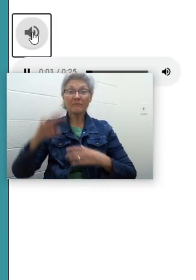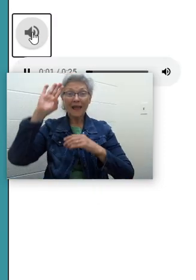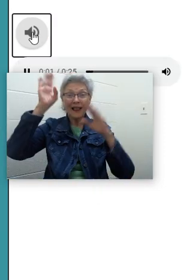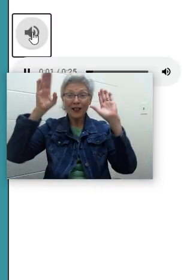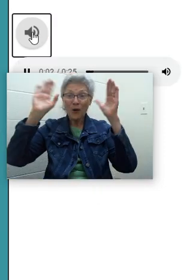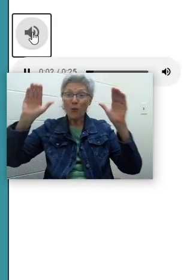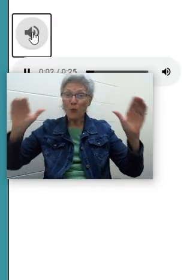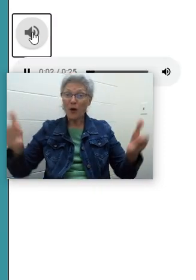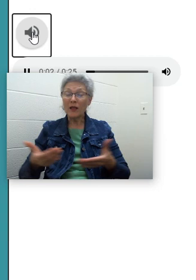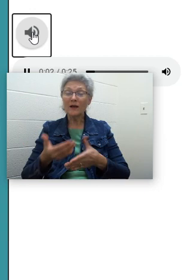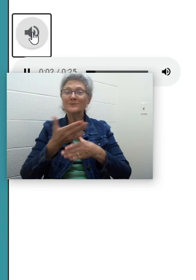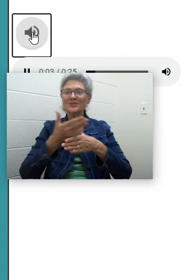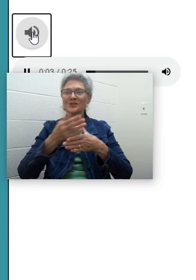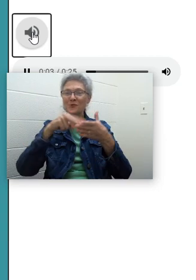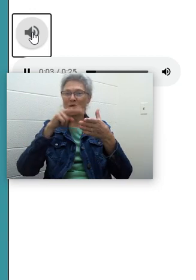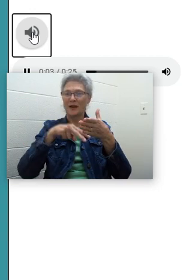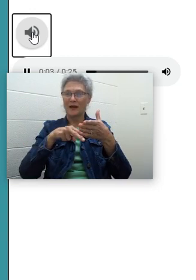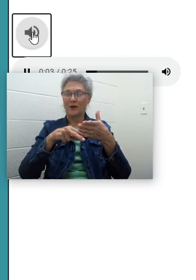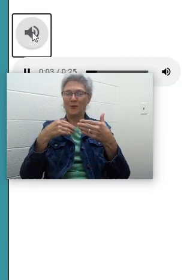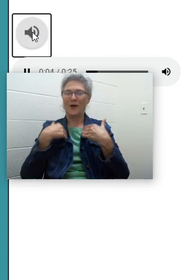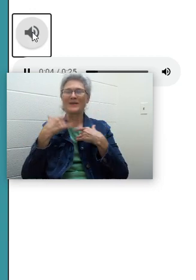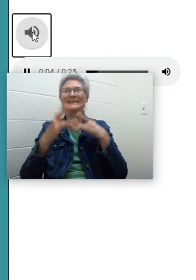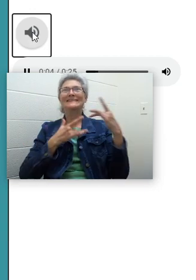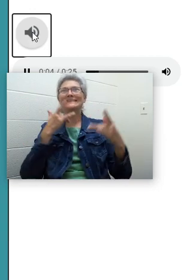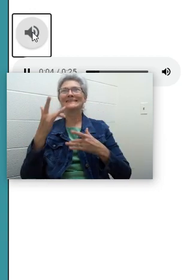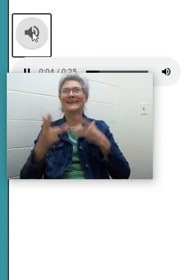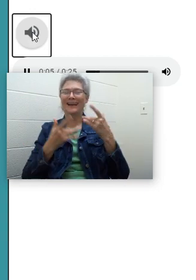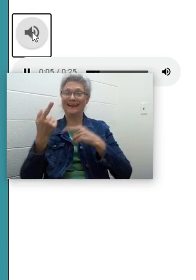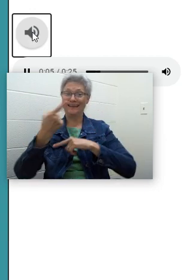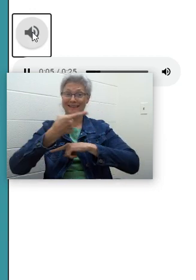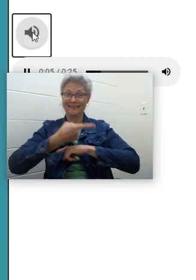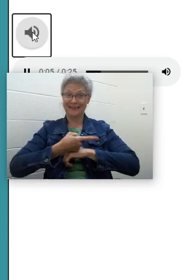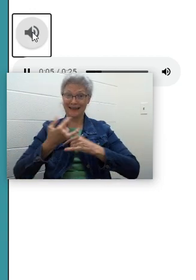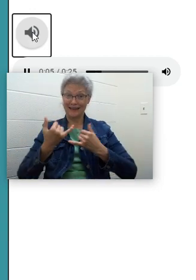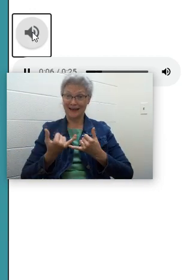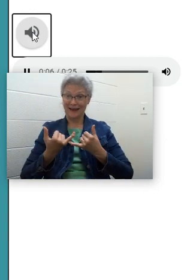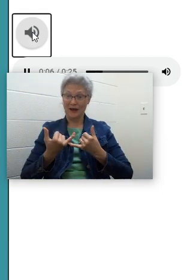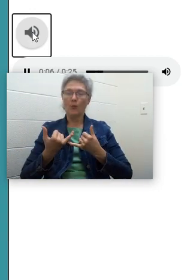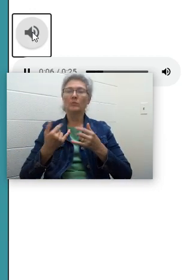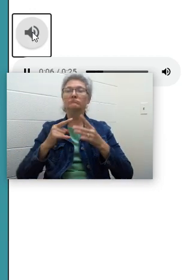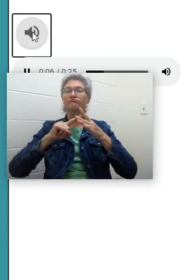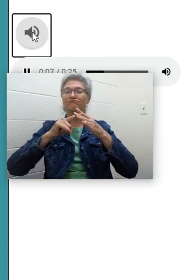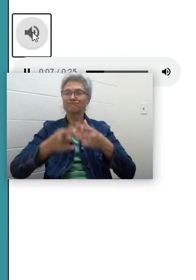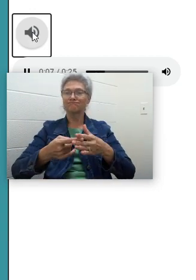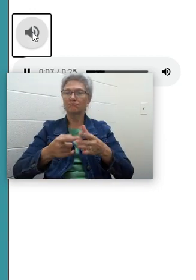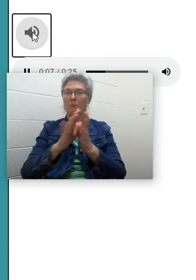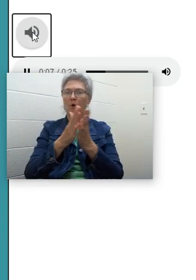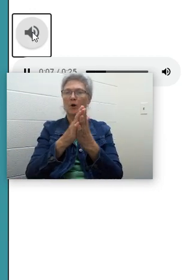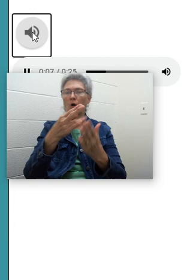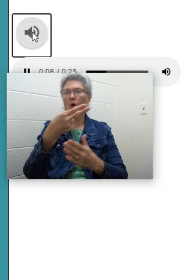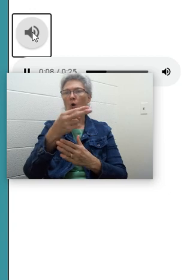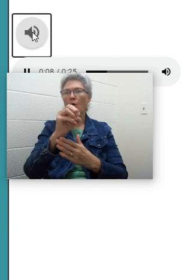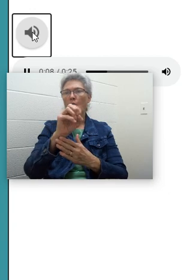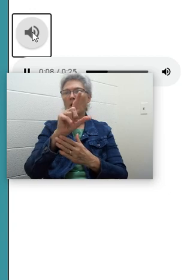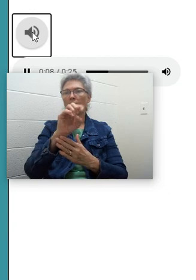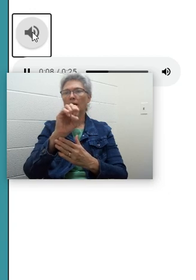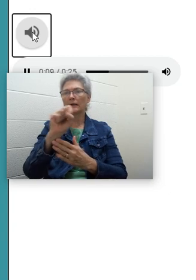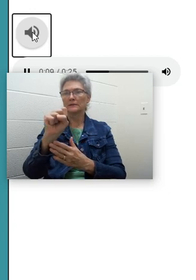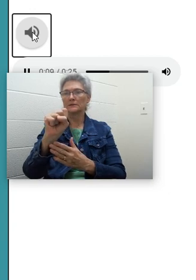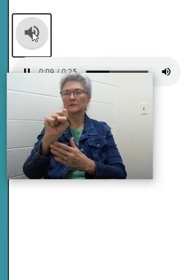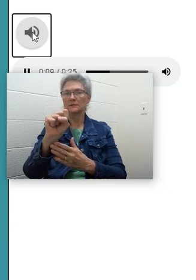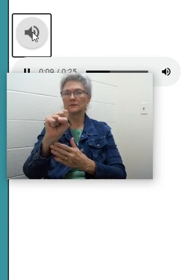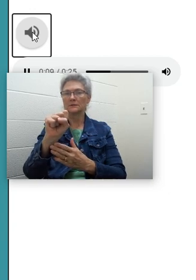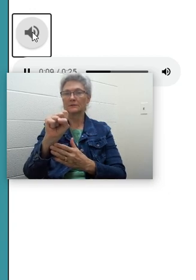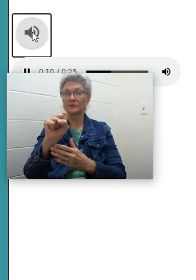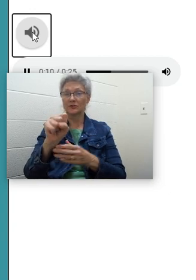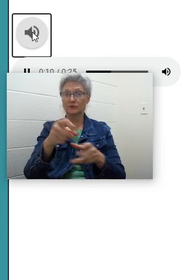Hello and welcome to Shared Reading. We've got an exciting day today. We are going to be starting the book Holes,